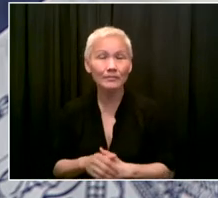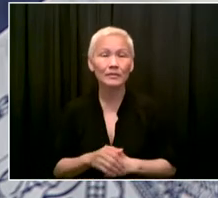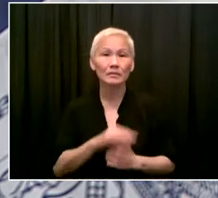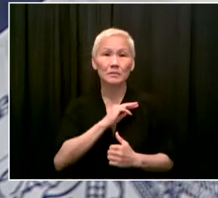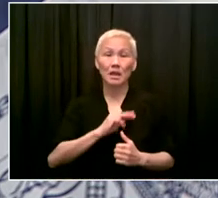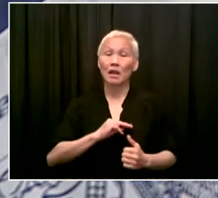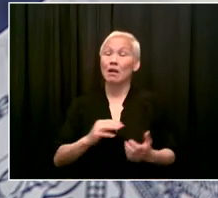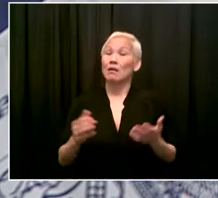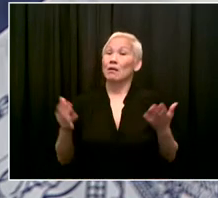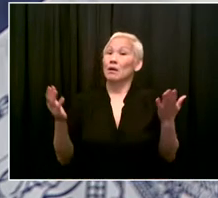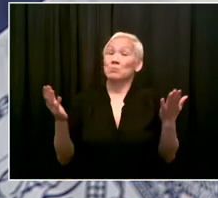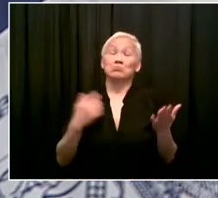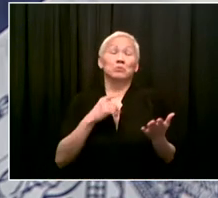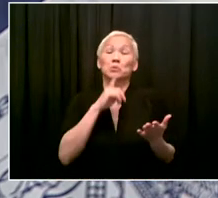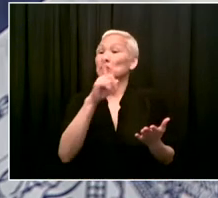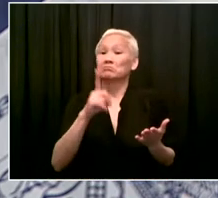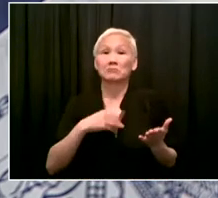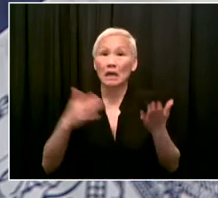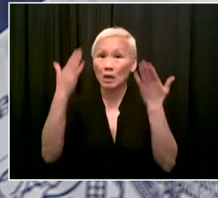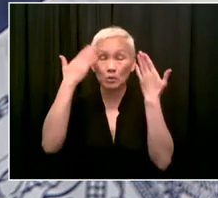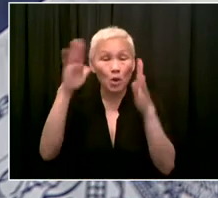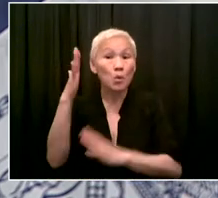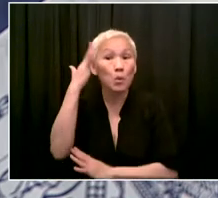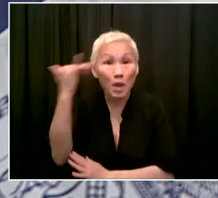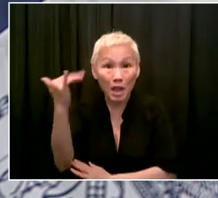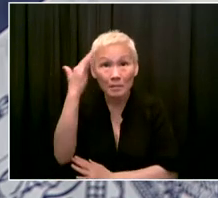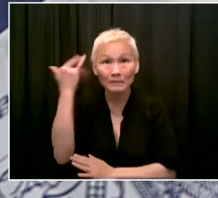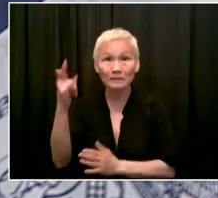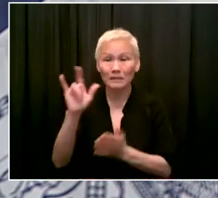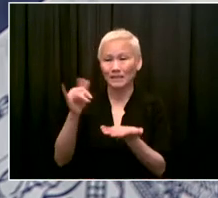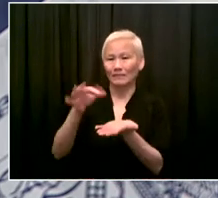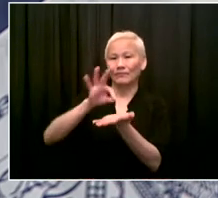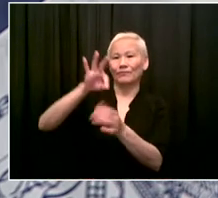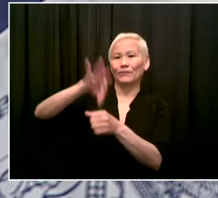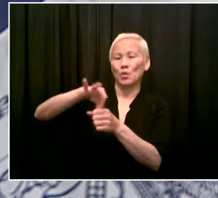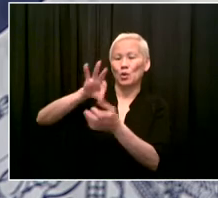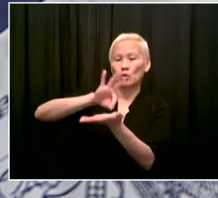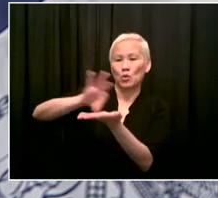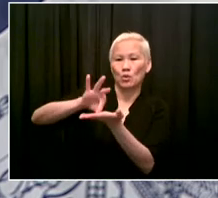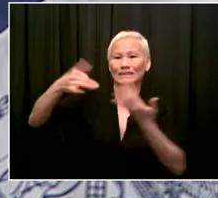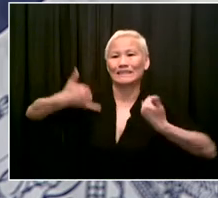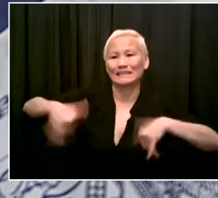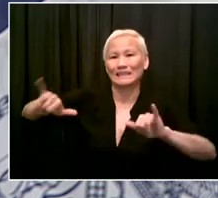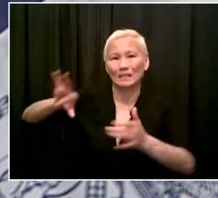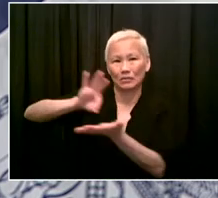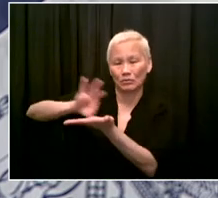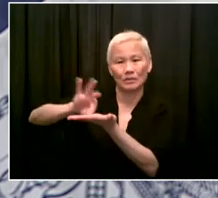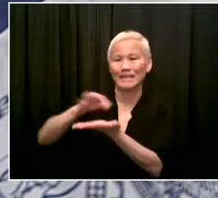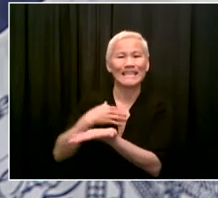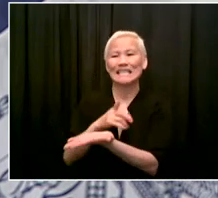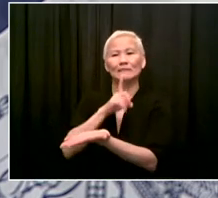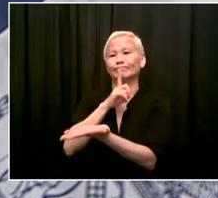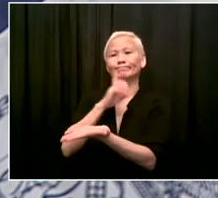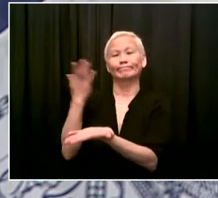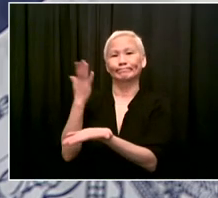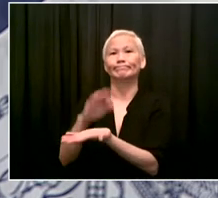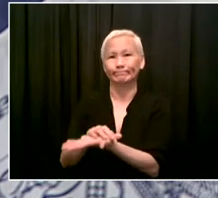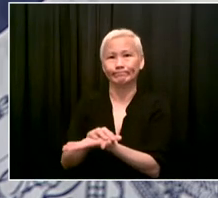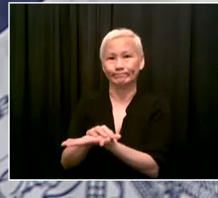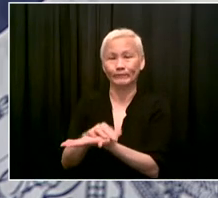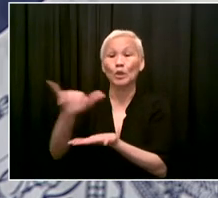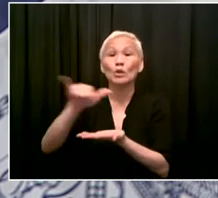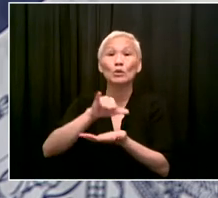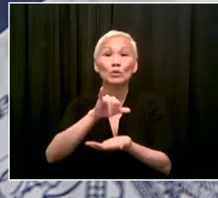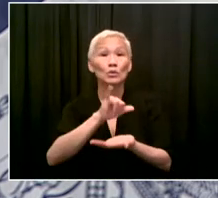early on, I was watching New York One and they did the borough by borough breakdown. And I did have a sort of immediate